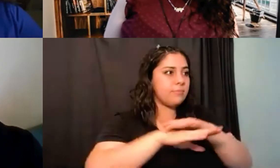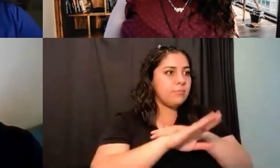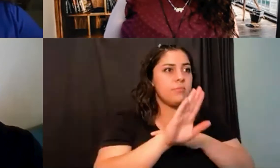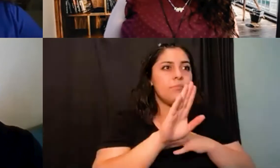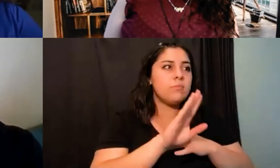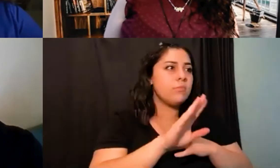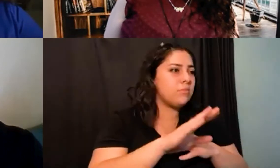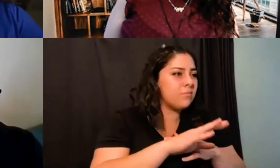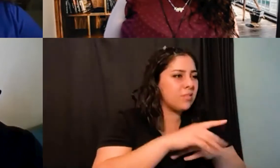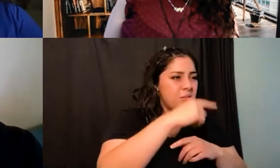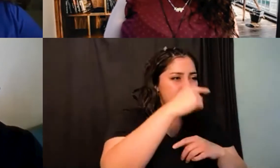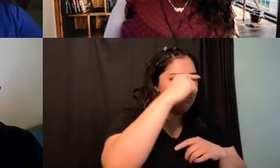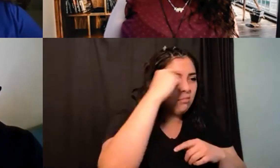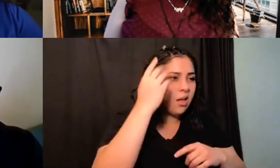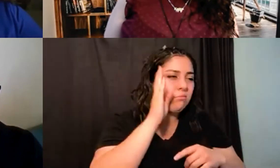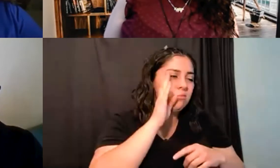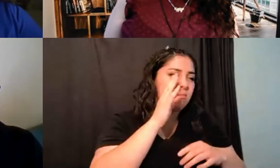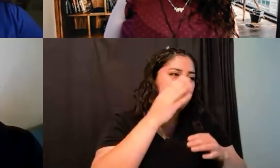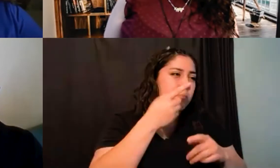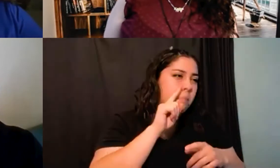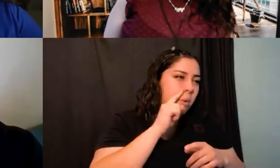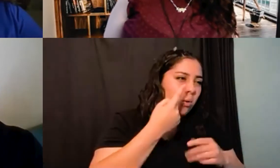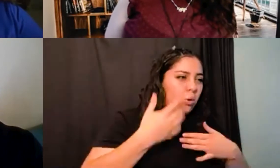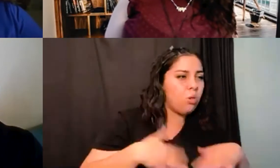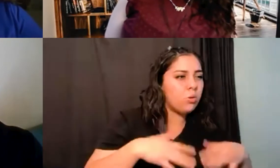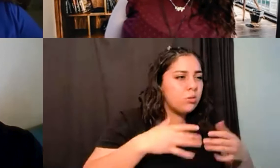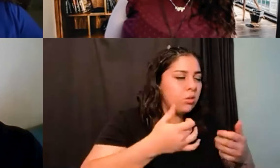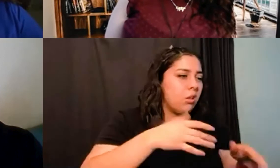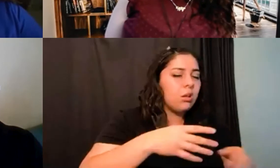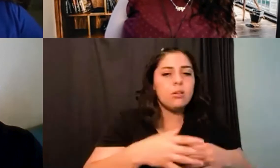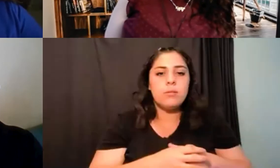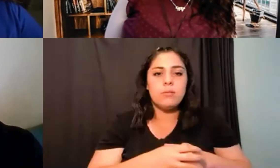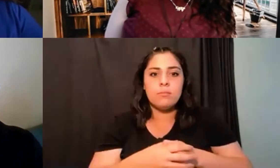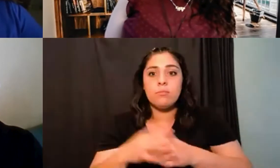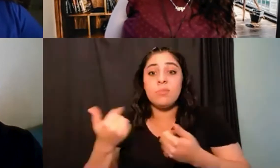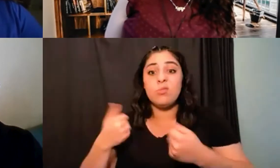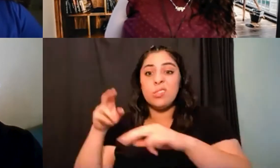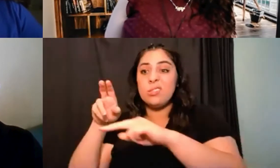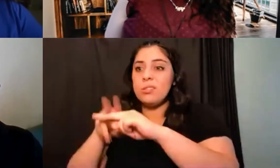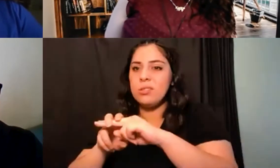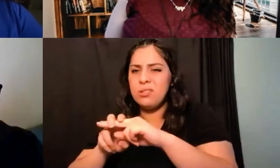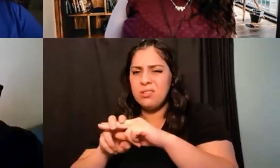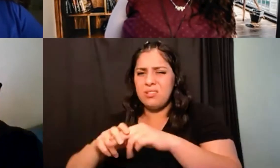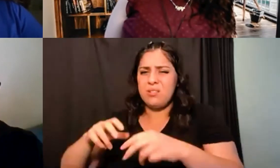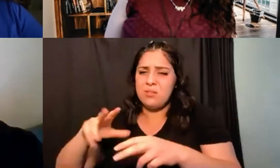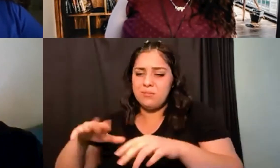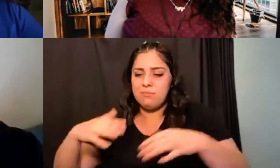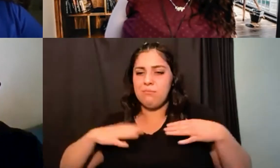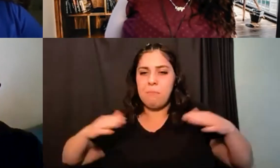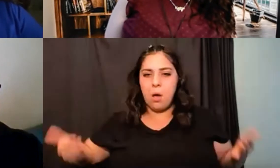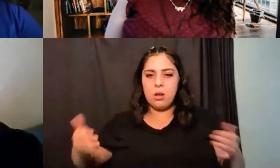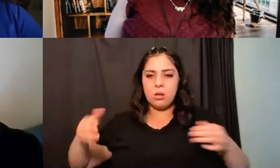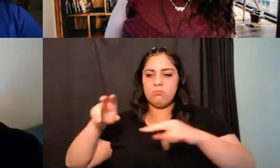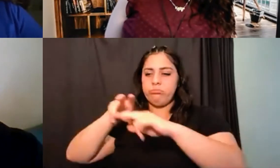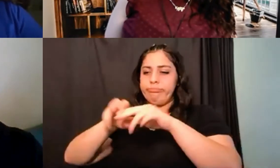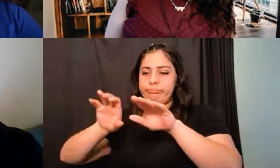binge. When I take a seat, spill part rump, part thigh, part mother's gift. When I pay $12 more